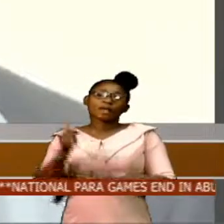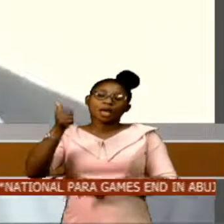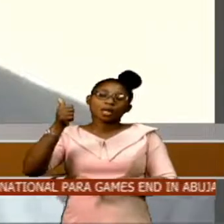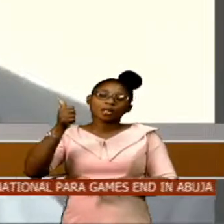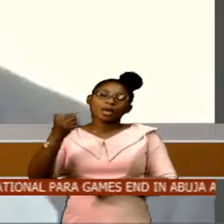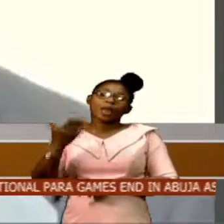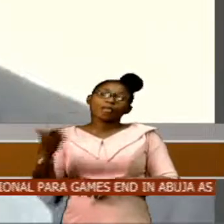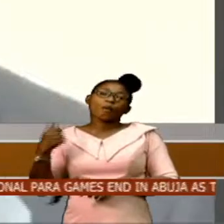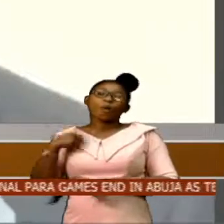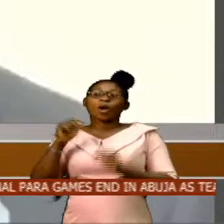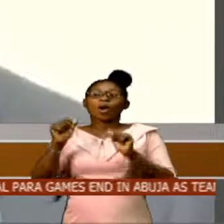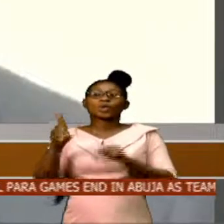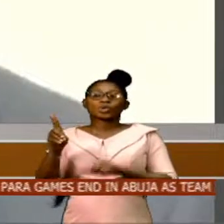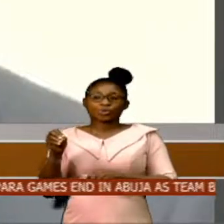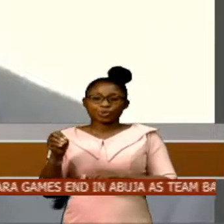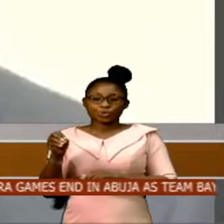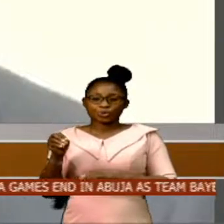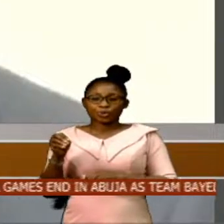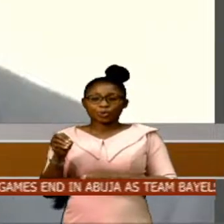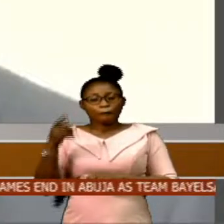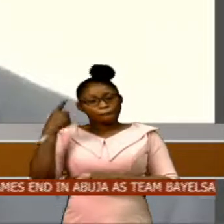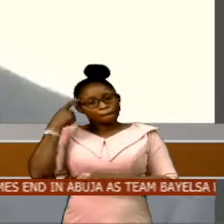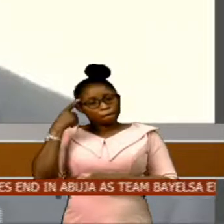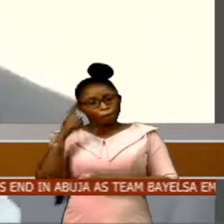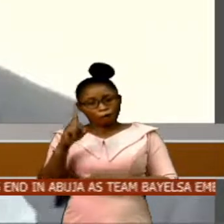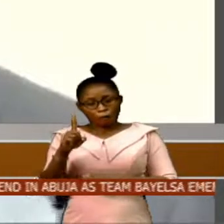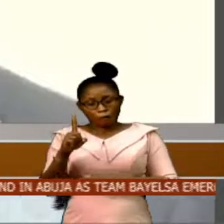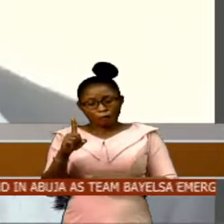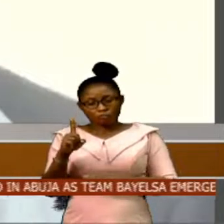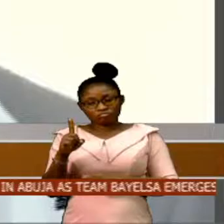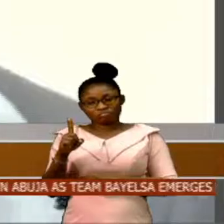greatest thing we can do for